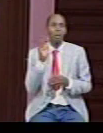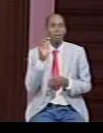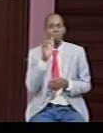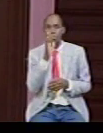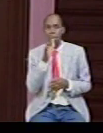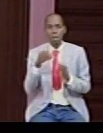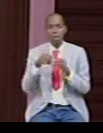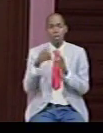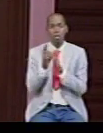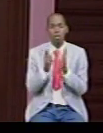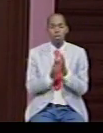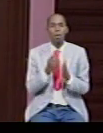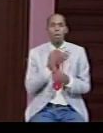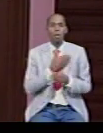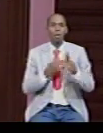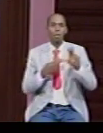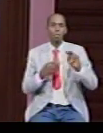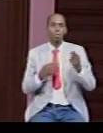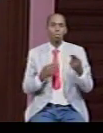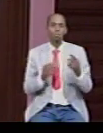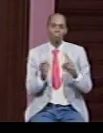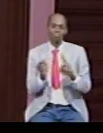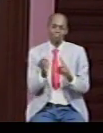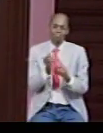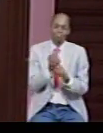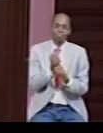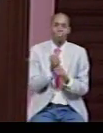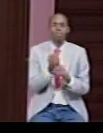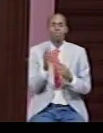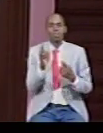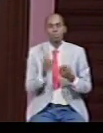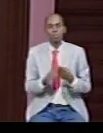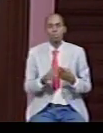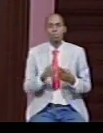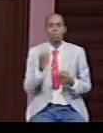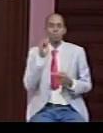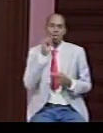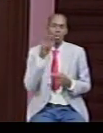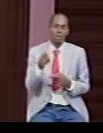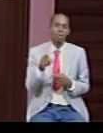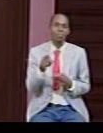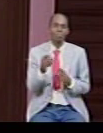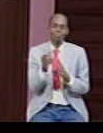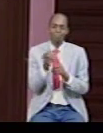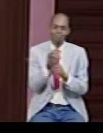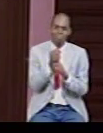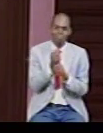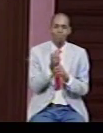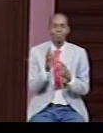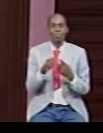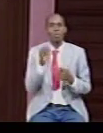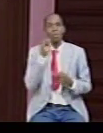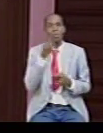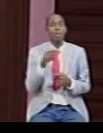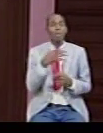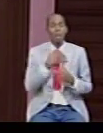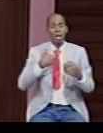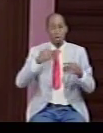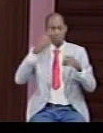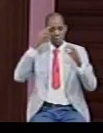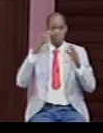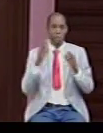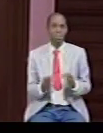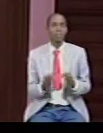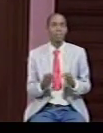Ruth clave unto her. Ruth clave unto her. She was making a decision, and